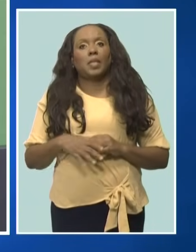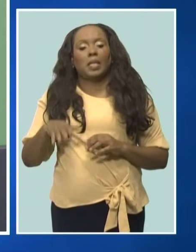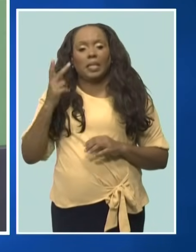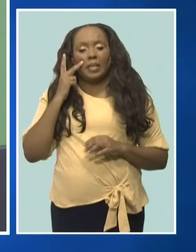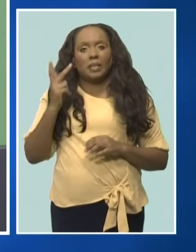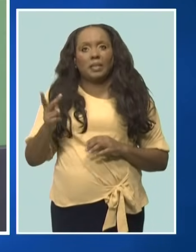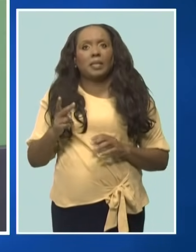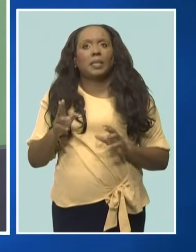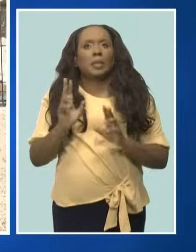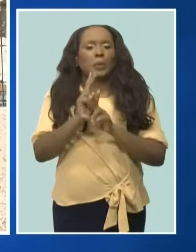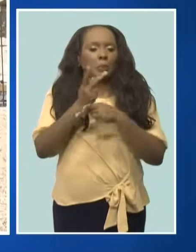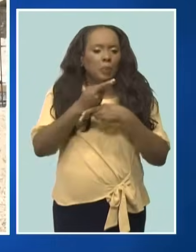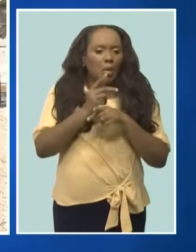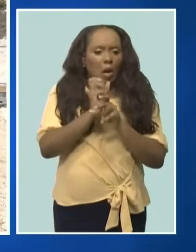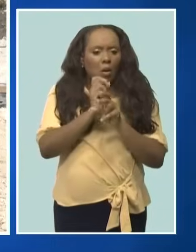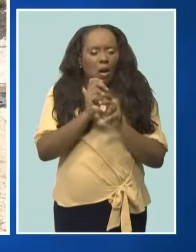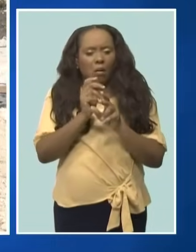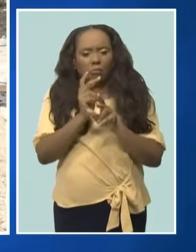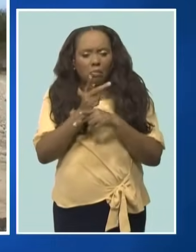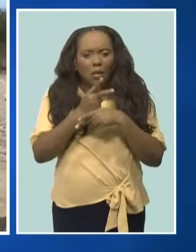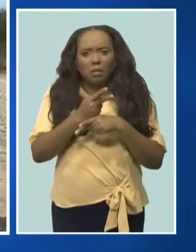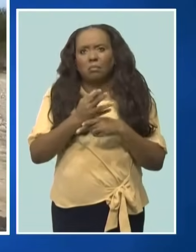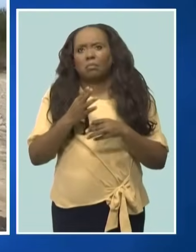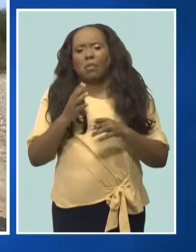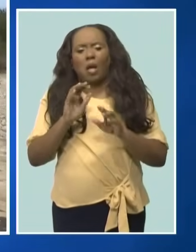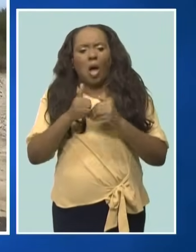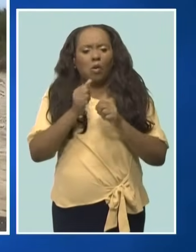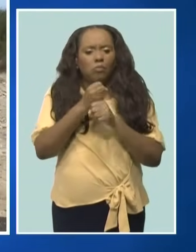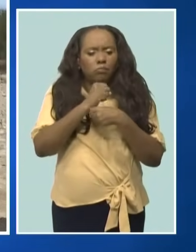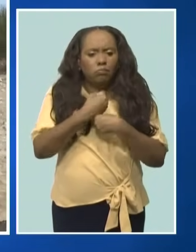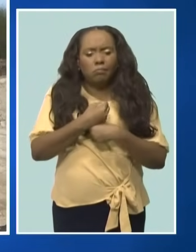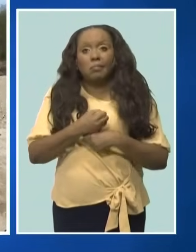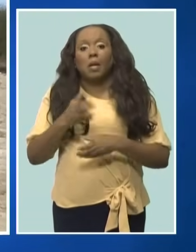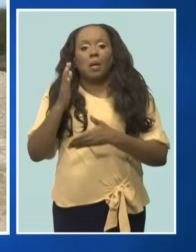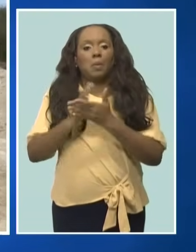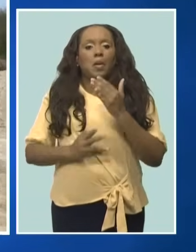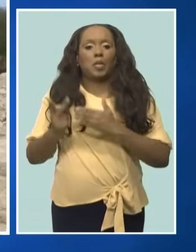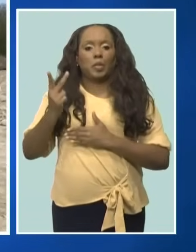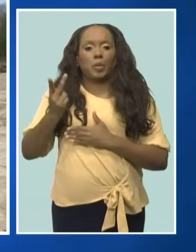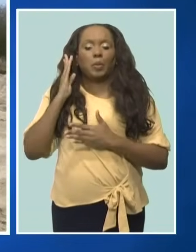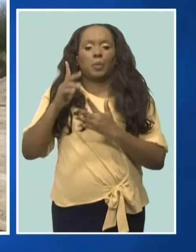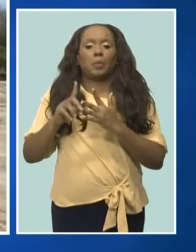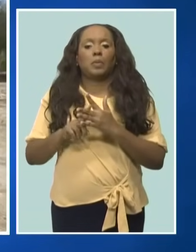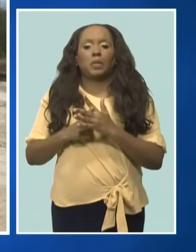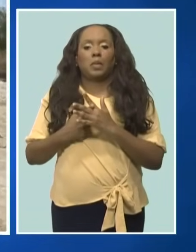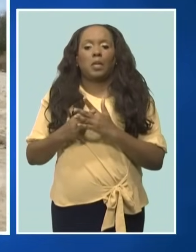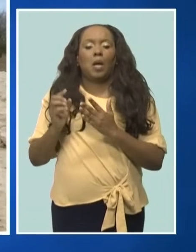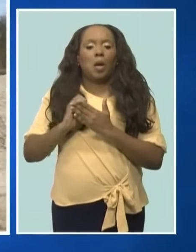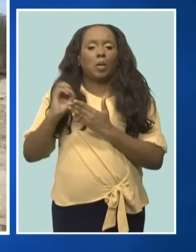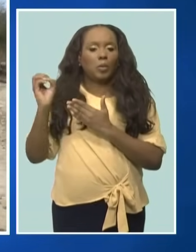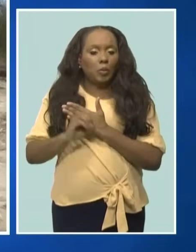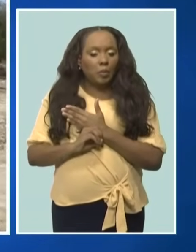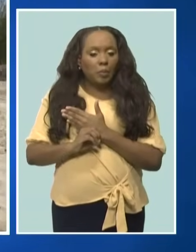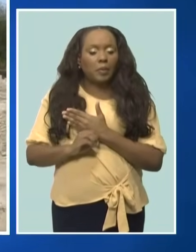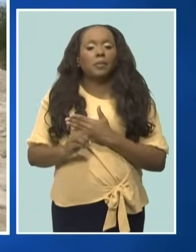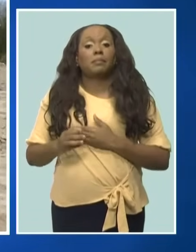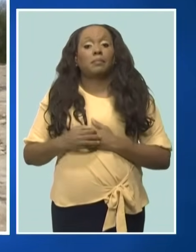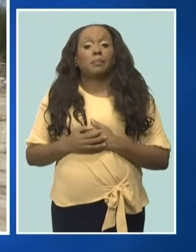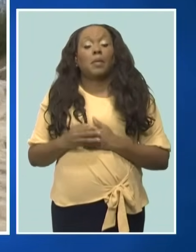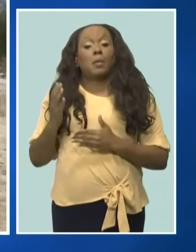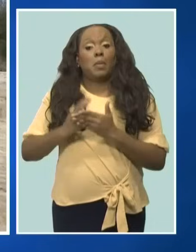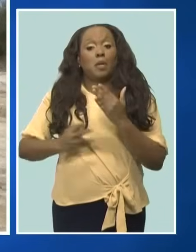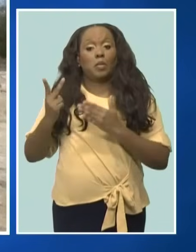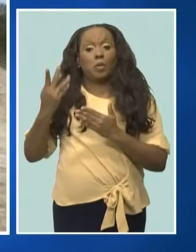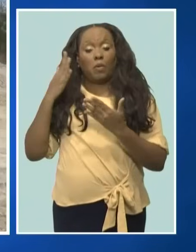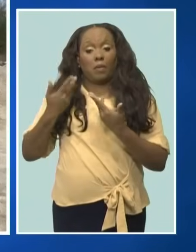area. Phase 2 of the project will begin in October and is expected to end by the beginning of